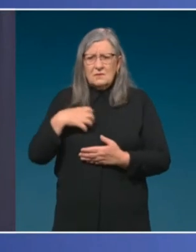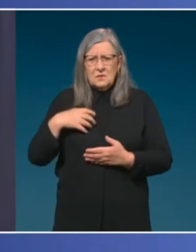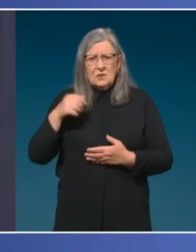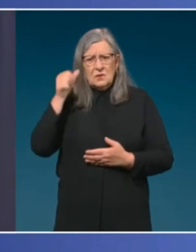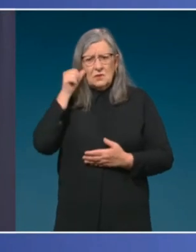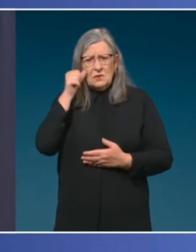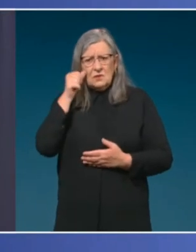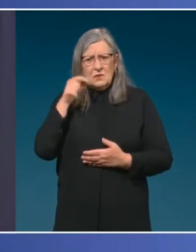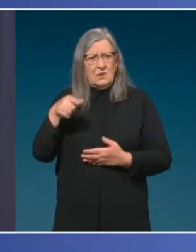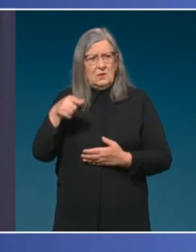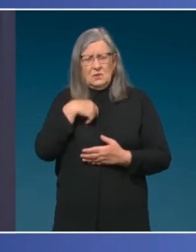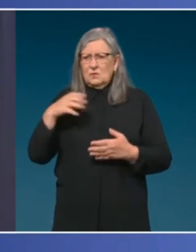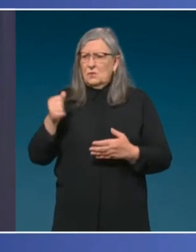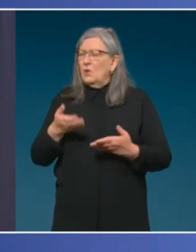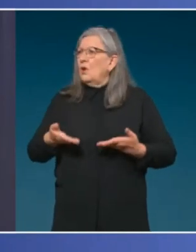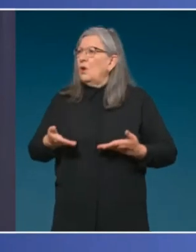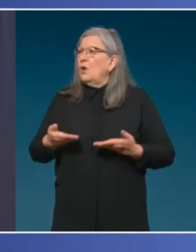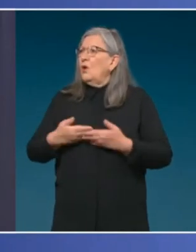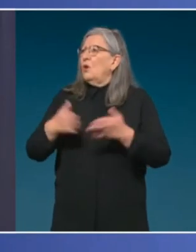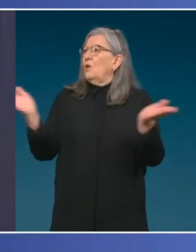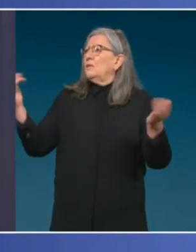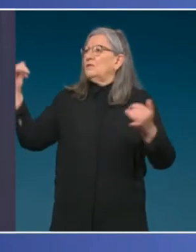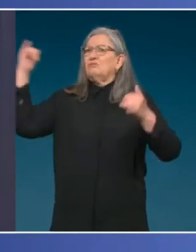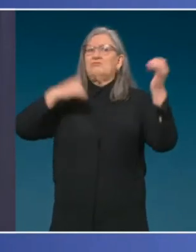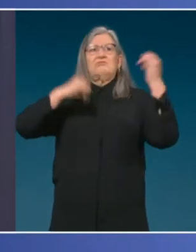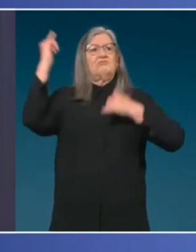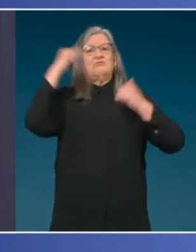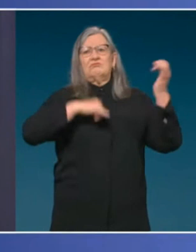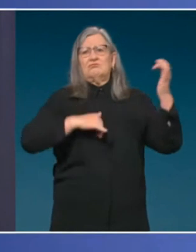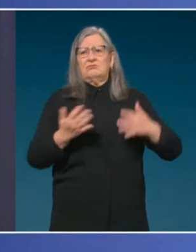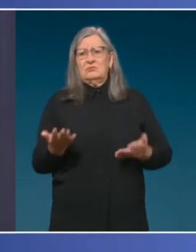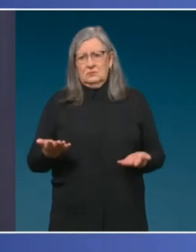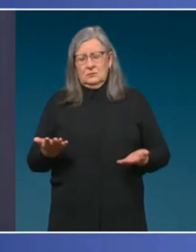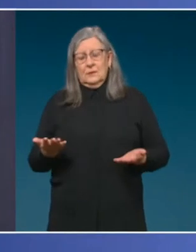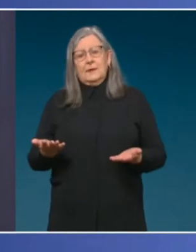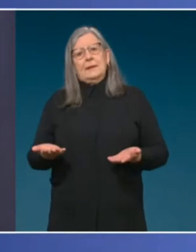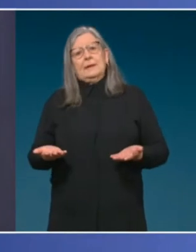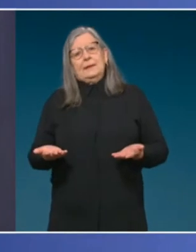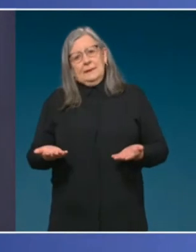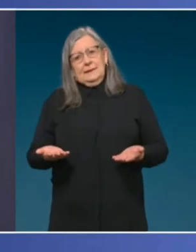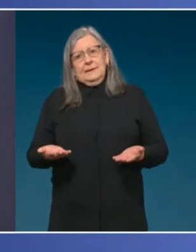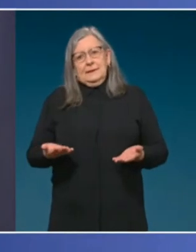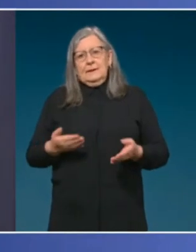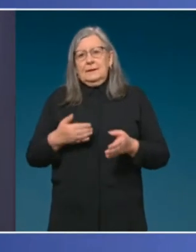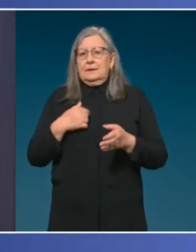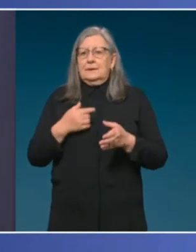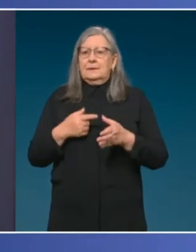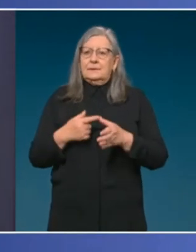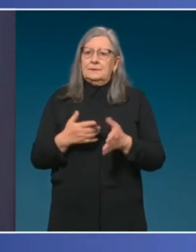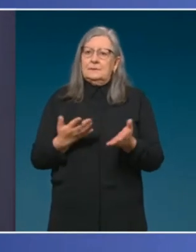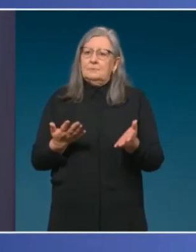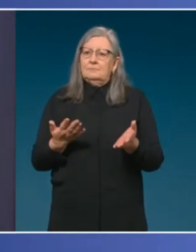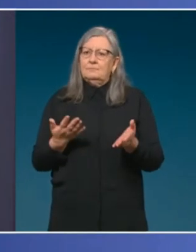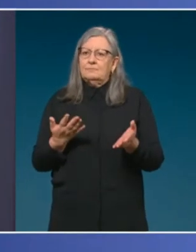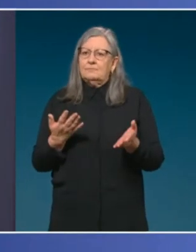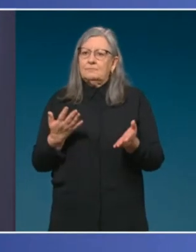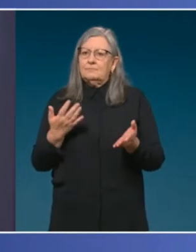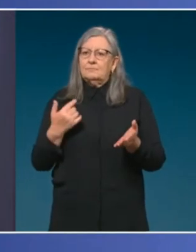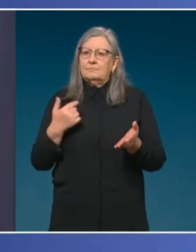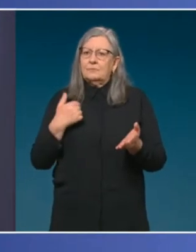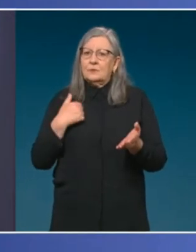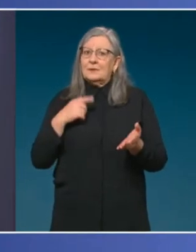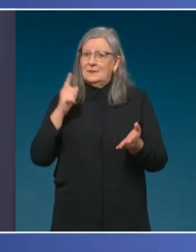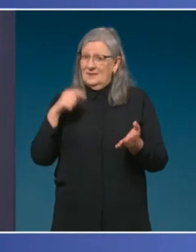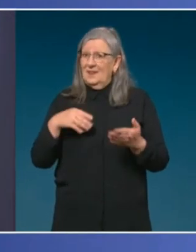at the moment is, of course, right now we're in the process of moving through the stages of border reopening. The